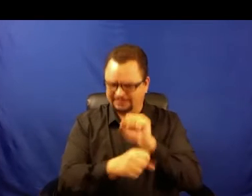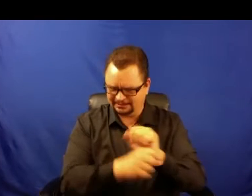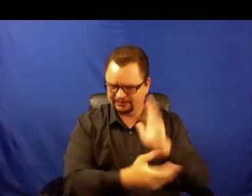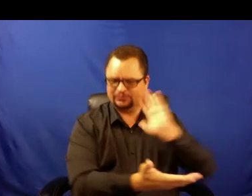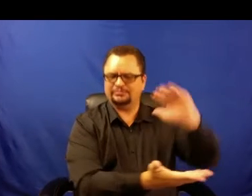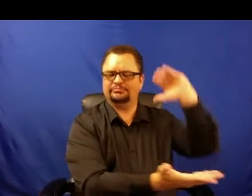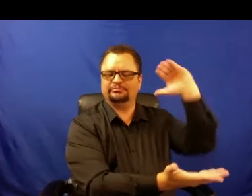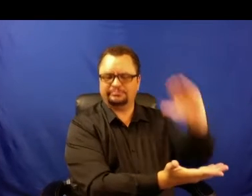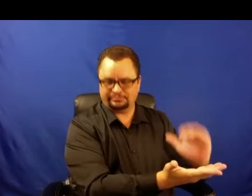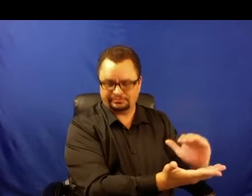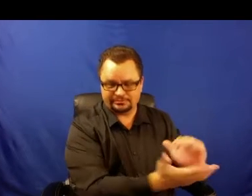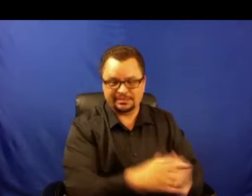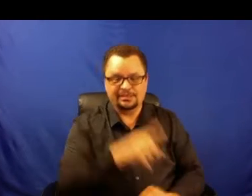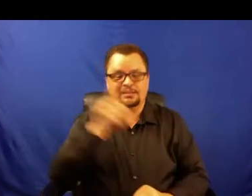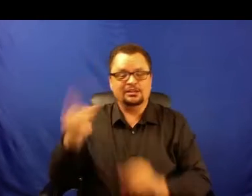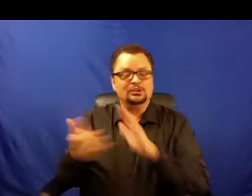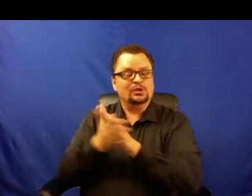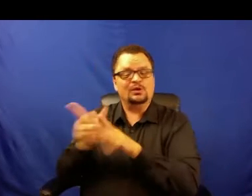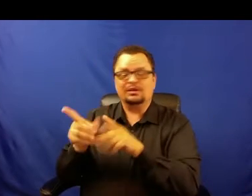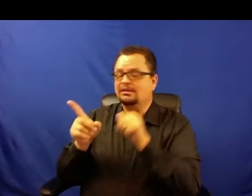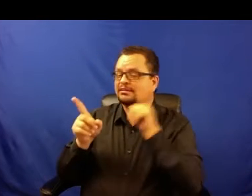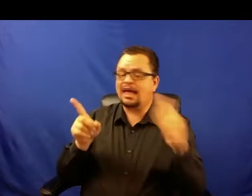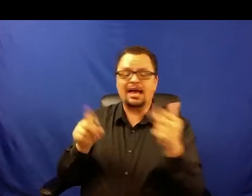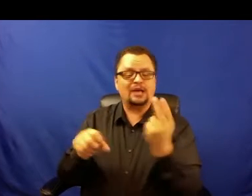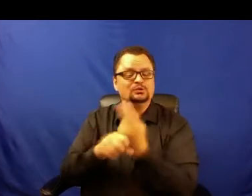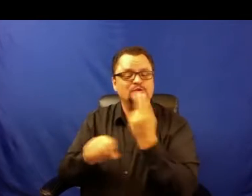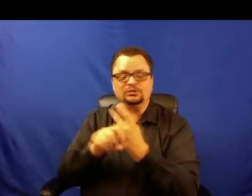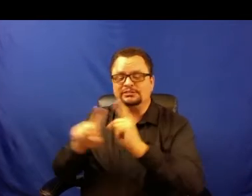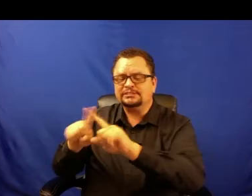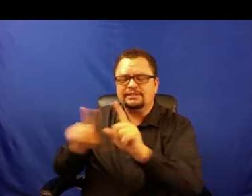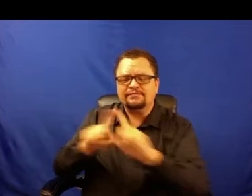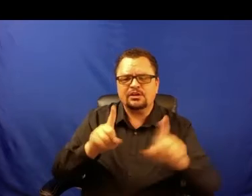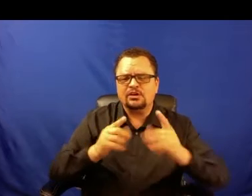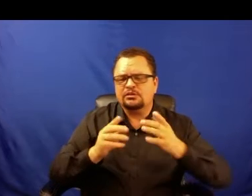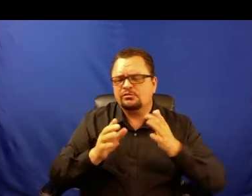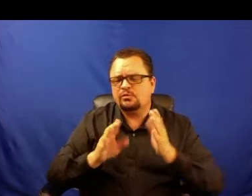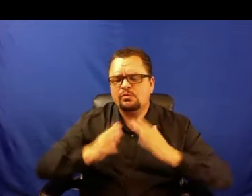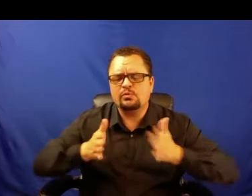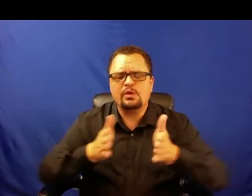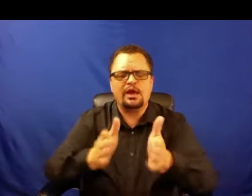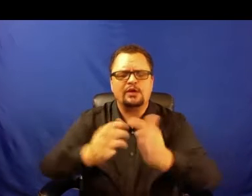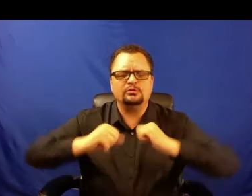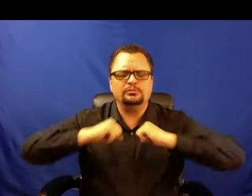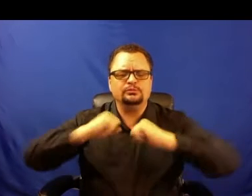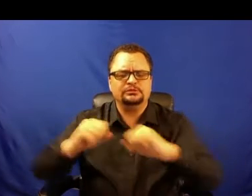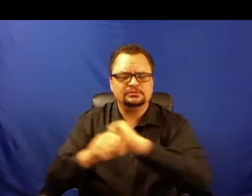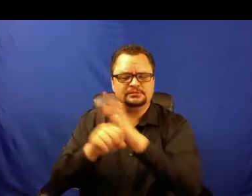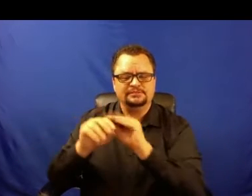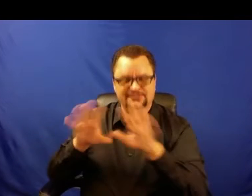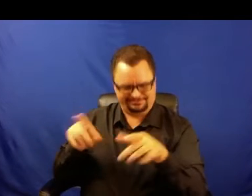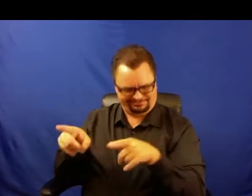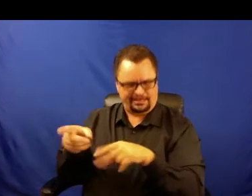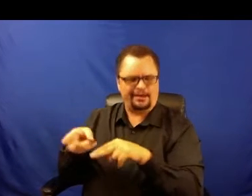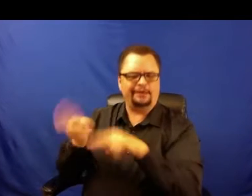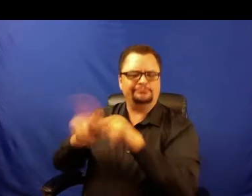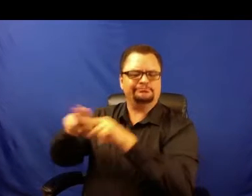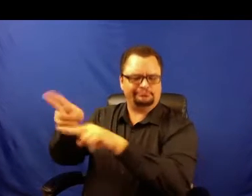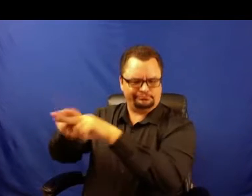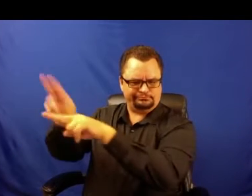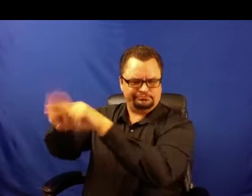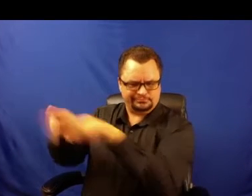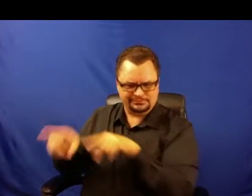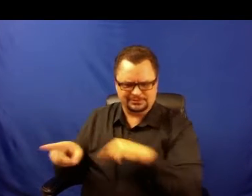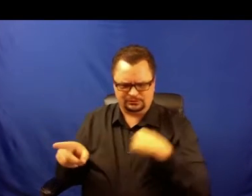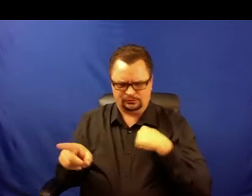techniques and those layered prevention measures that we are recommending schools to utilize. And I believe that's my